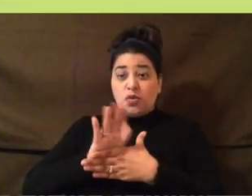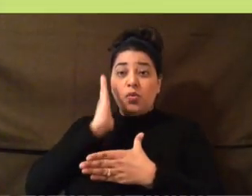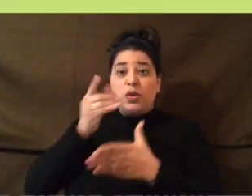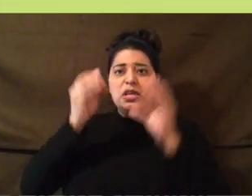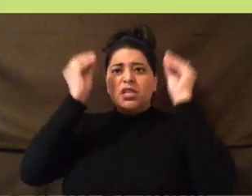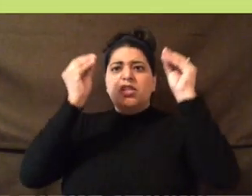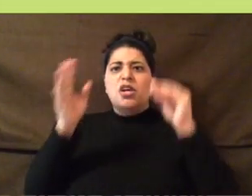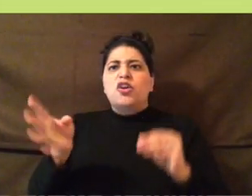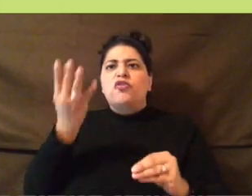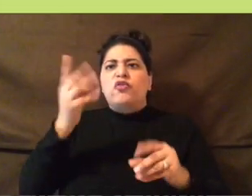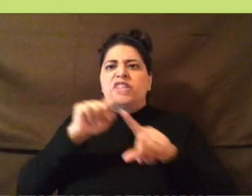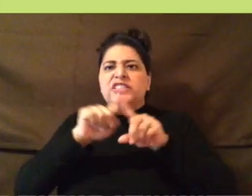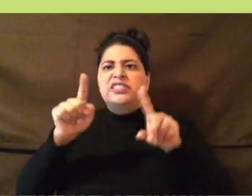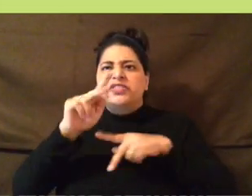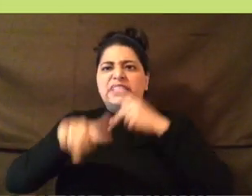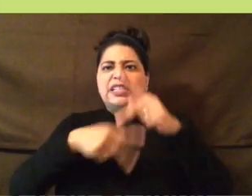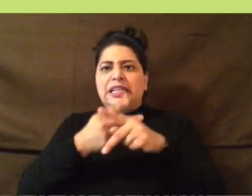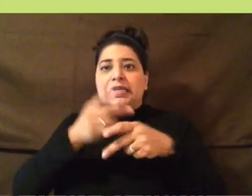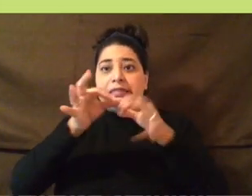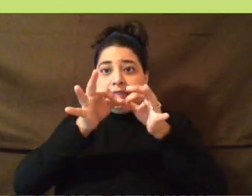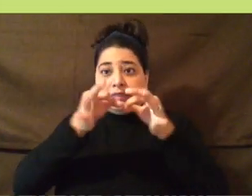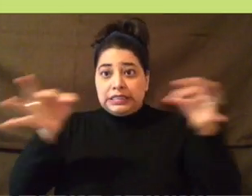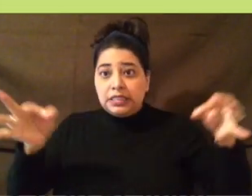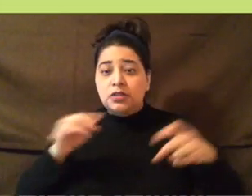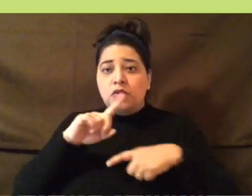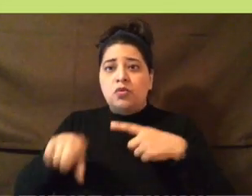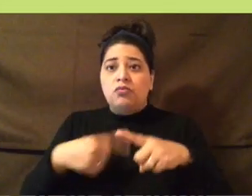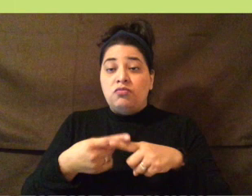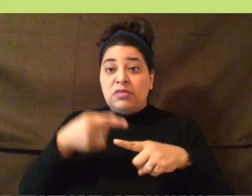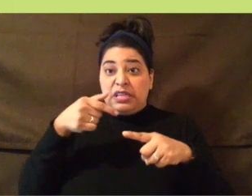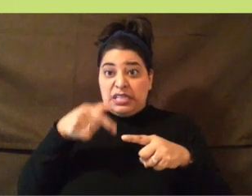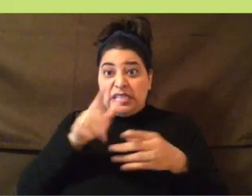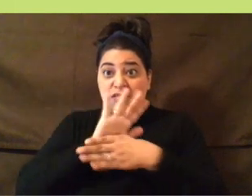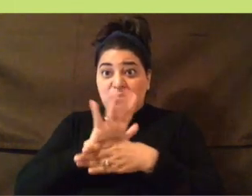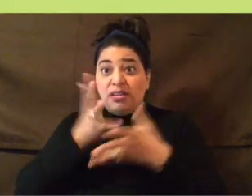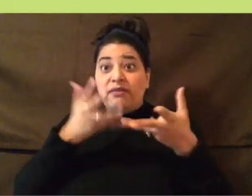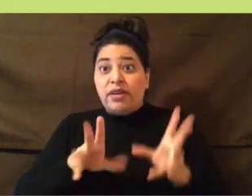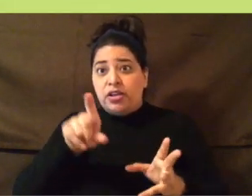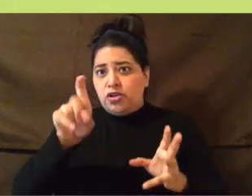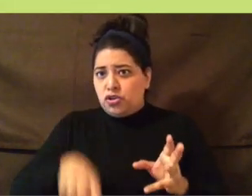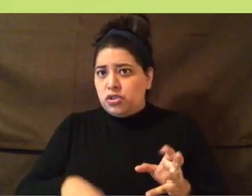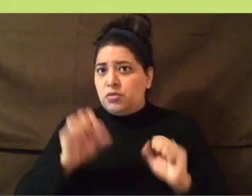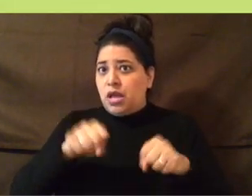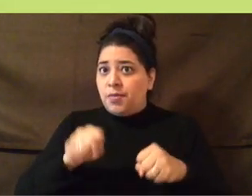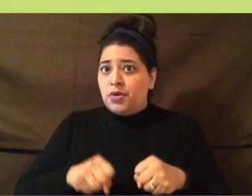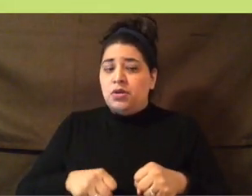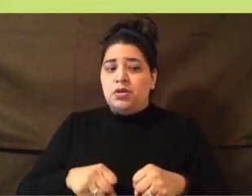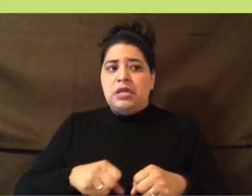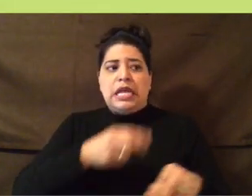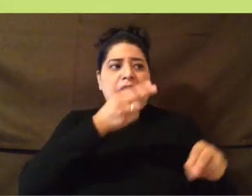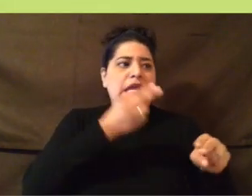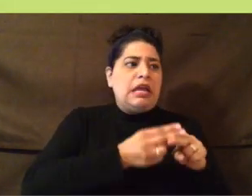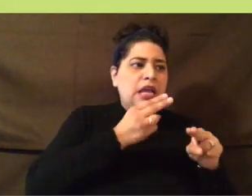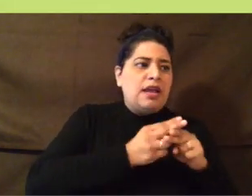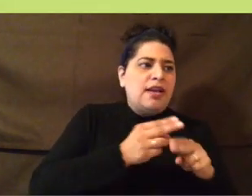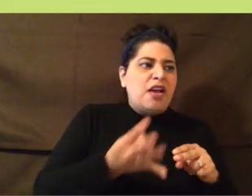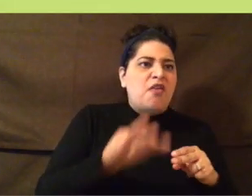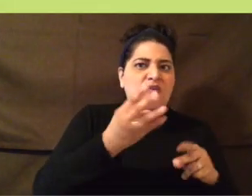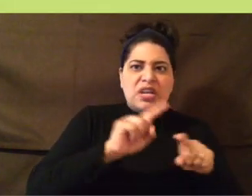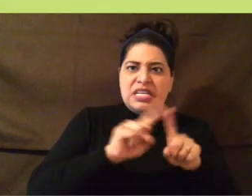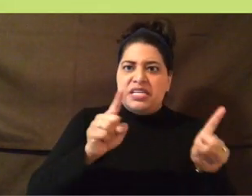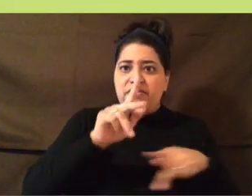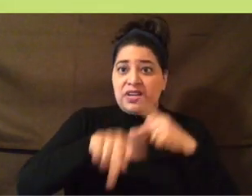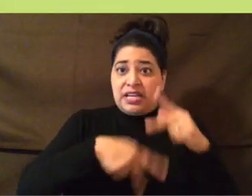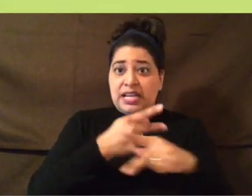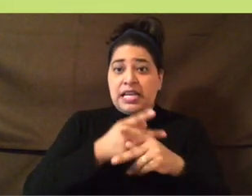This video lesson will teach you the 4 types of sentences. At the end of the video, you should be able to name